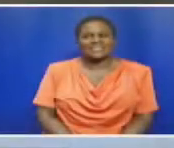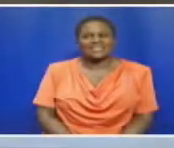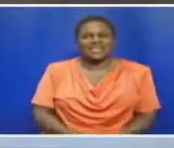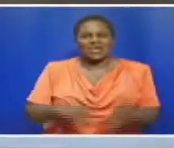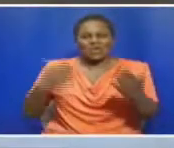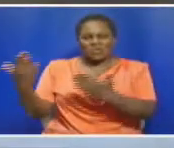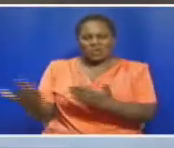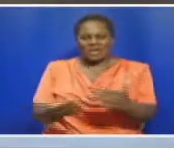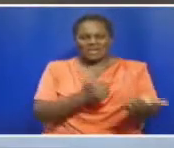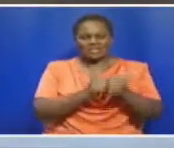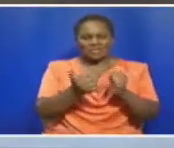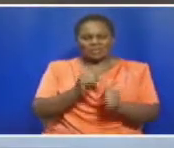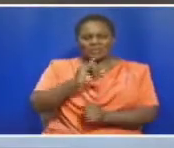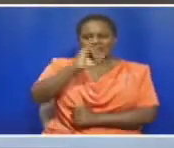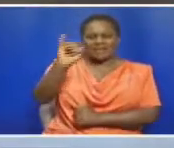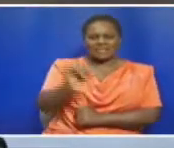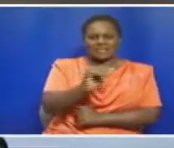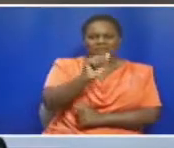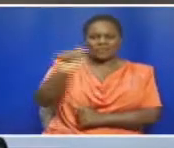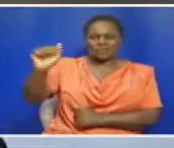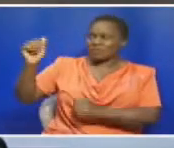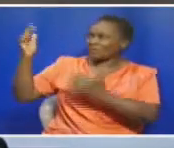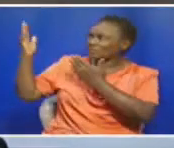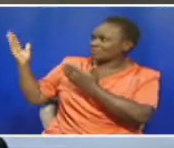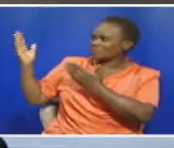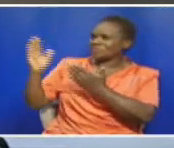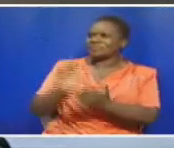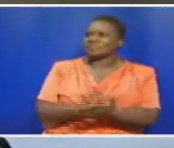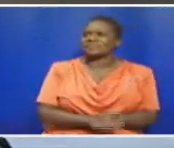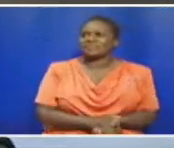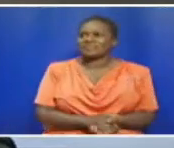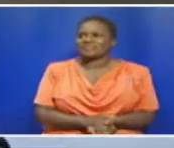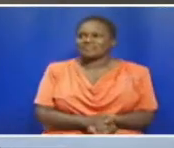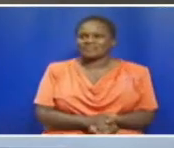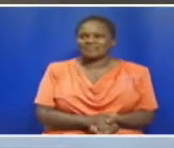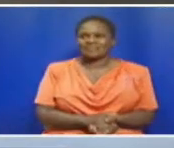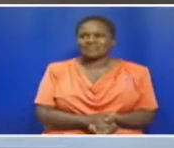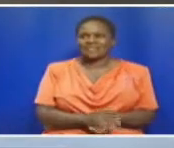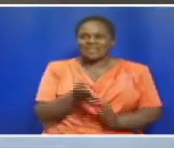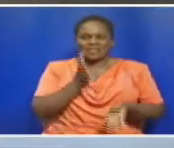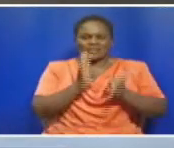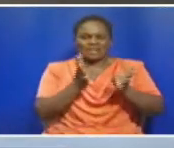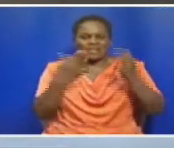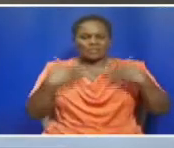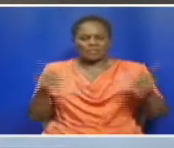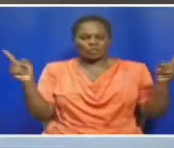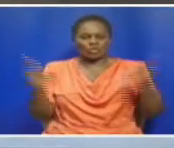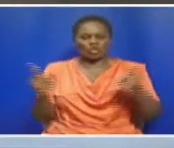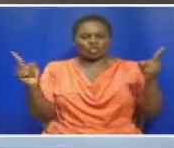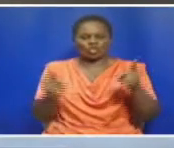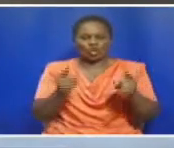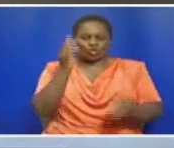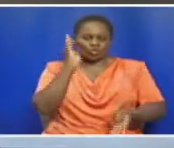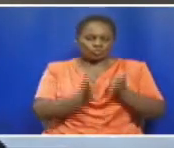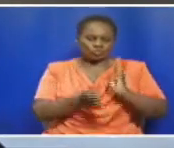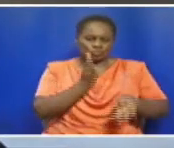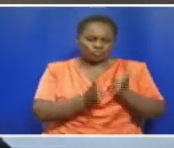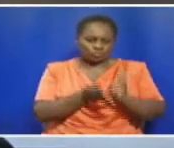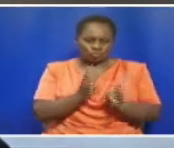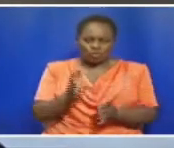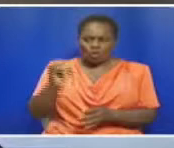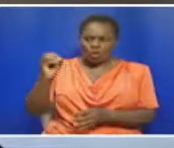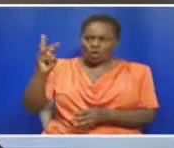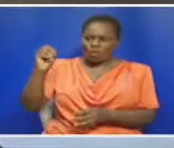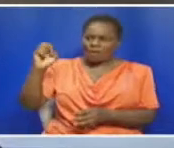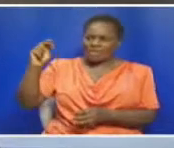Na mkaribu viwanjani, mie ni wako Hassan Juma. Mwanariadha wa Kenya wa mbio fupi Ferdinand